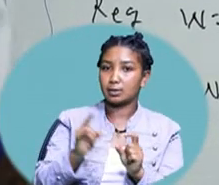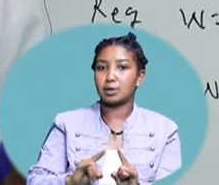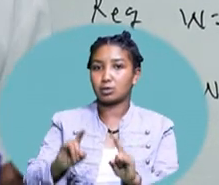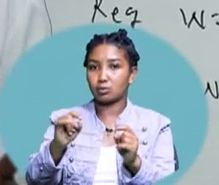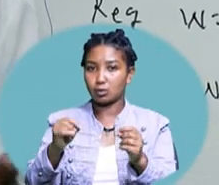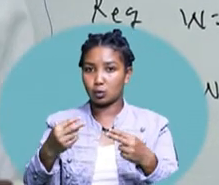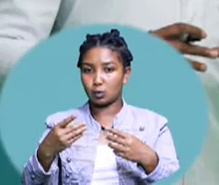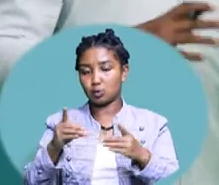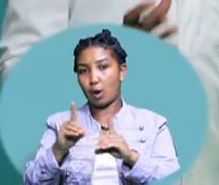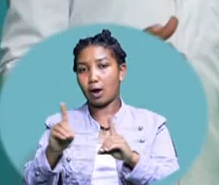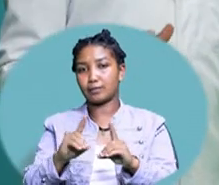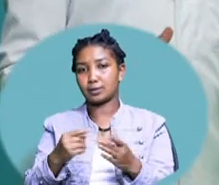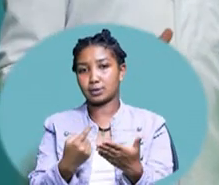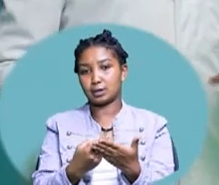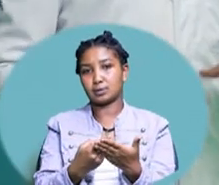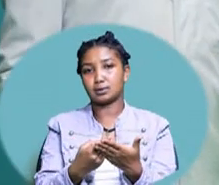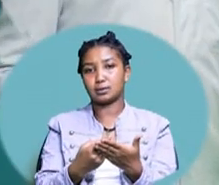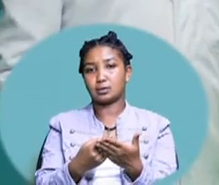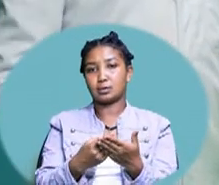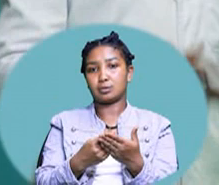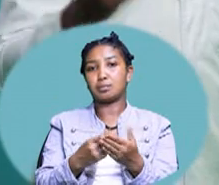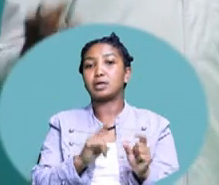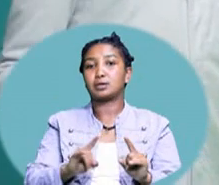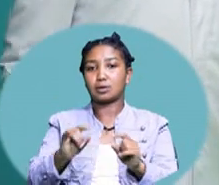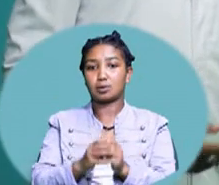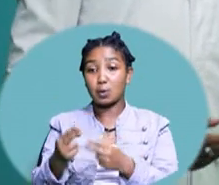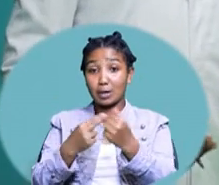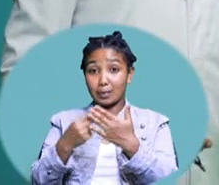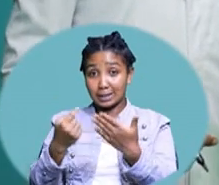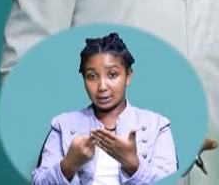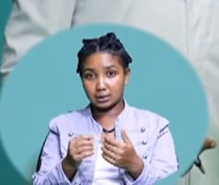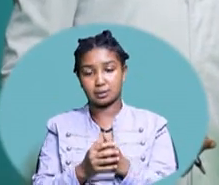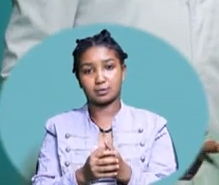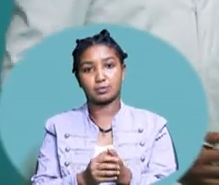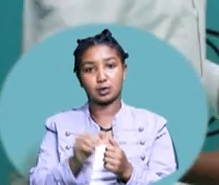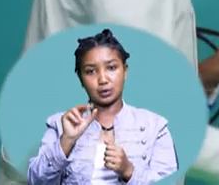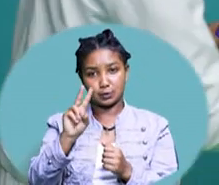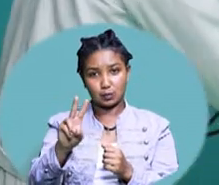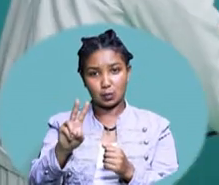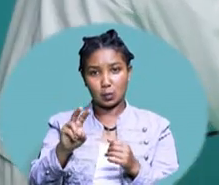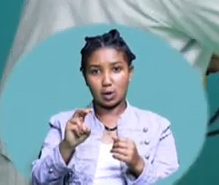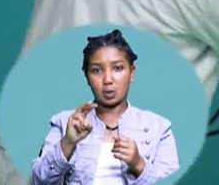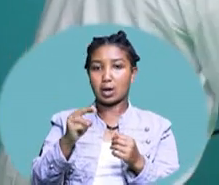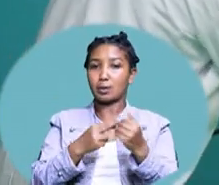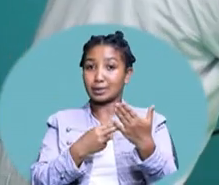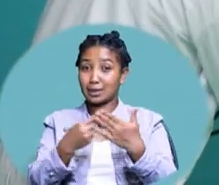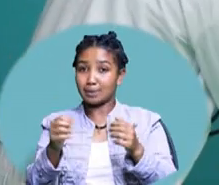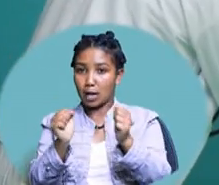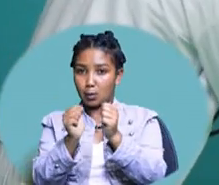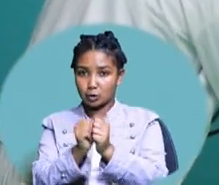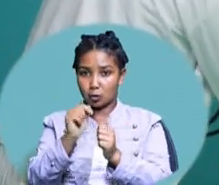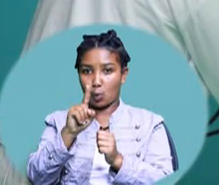use a component, Coleman method and row method. You do have such method in Unit 2. Now, when we